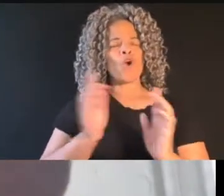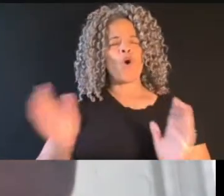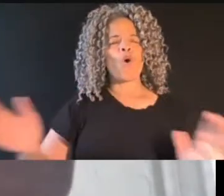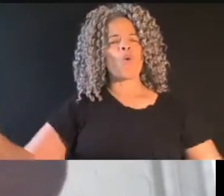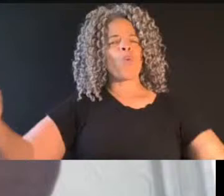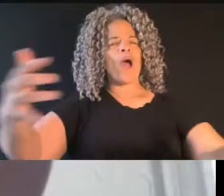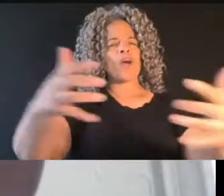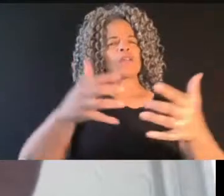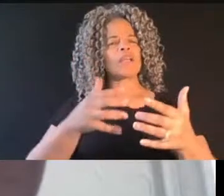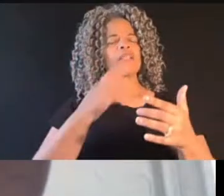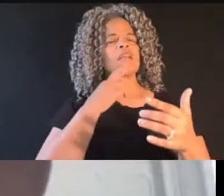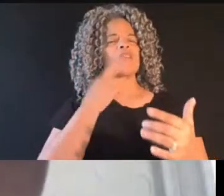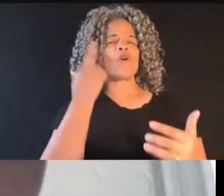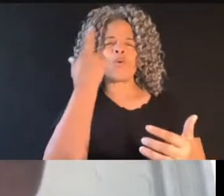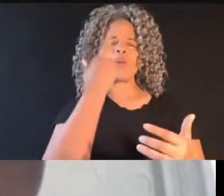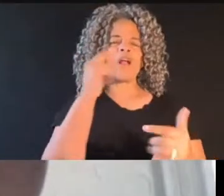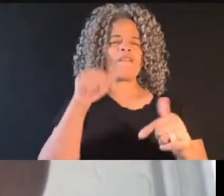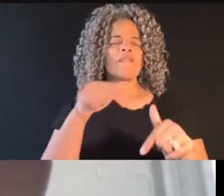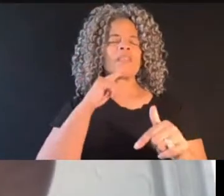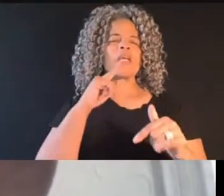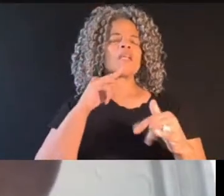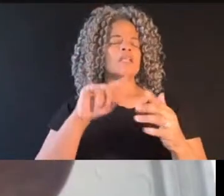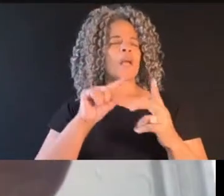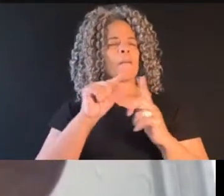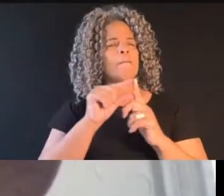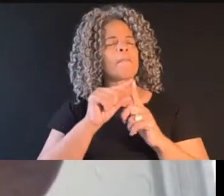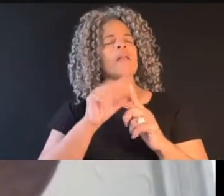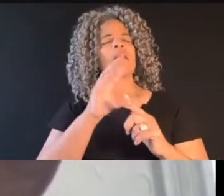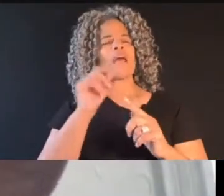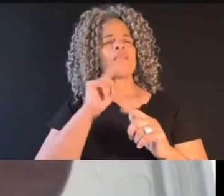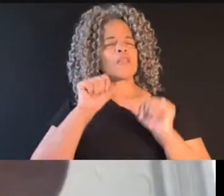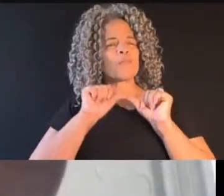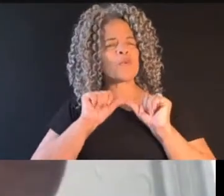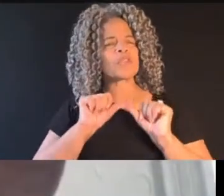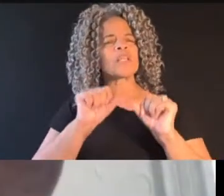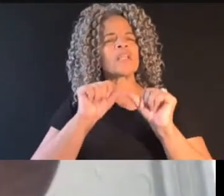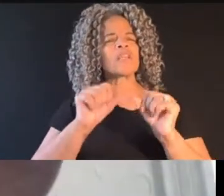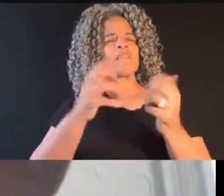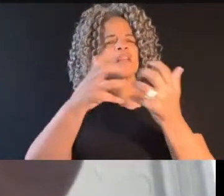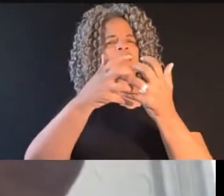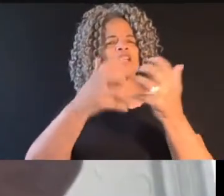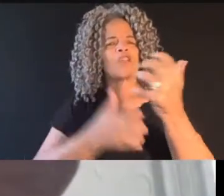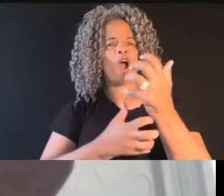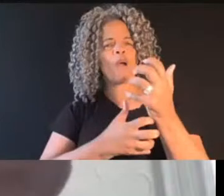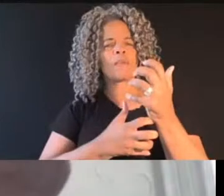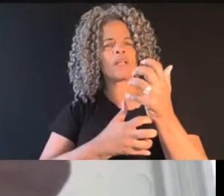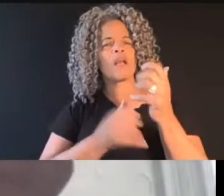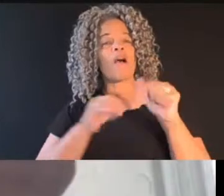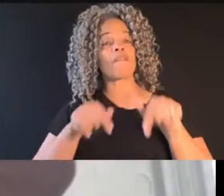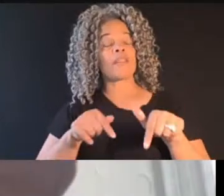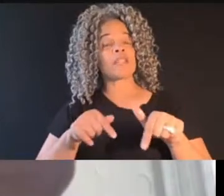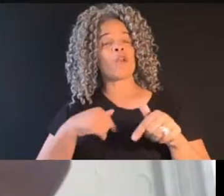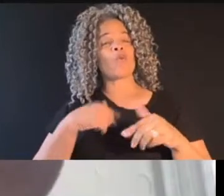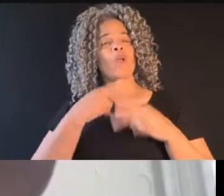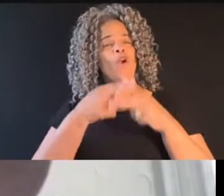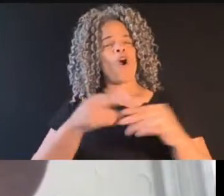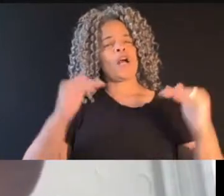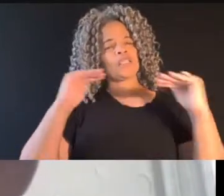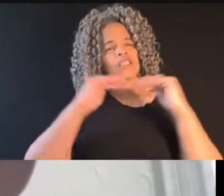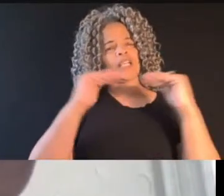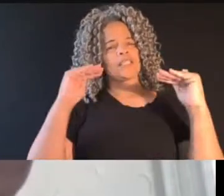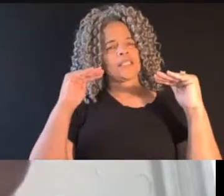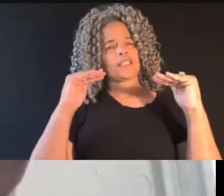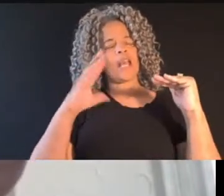the reality of this paradox and this persistent disharmony of this thing that we call justice